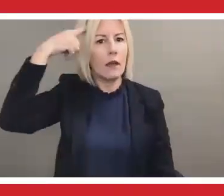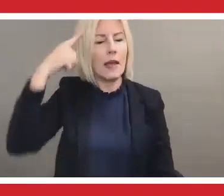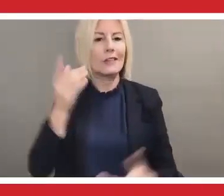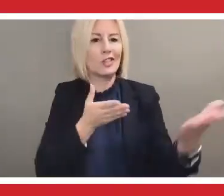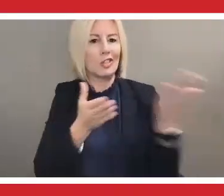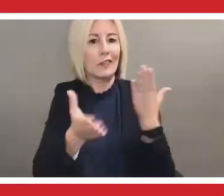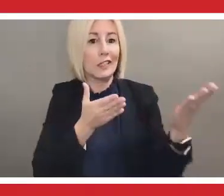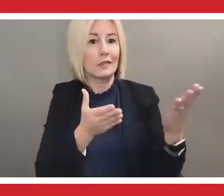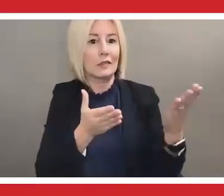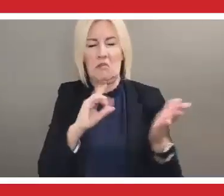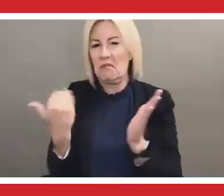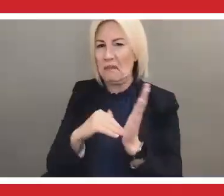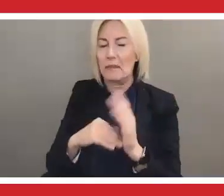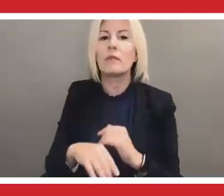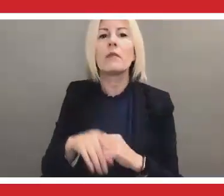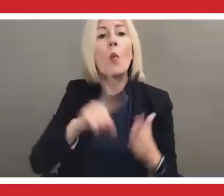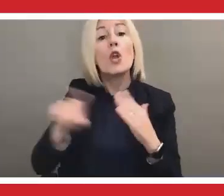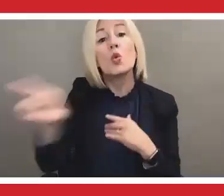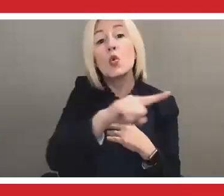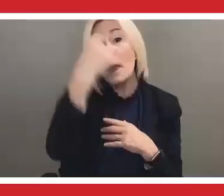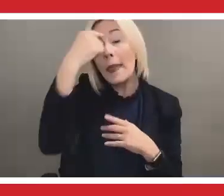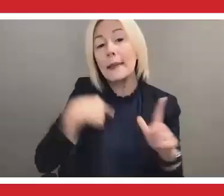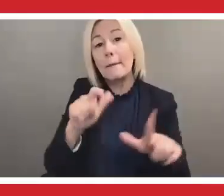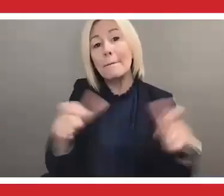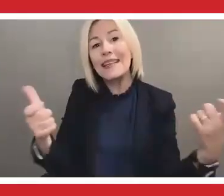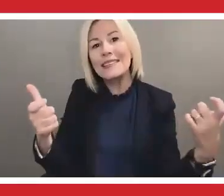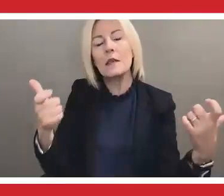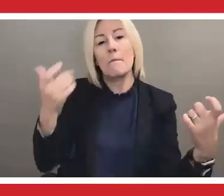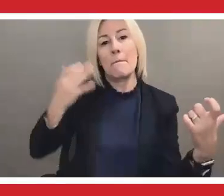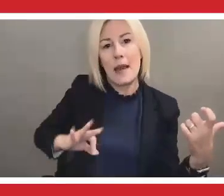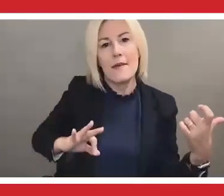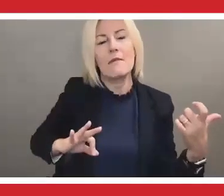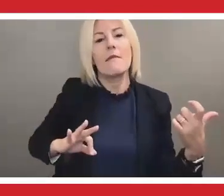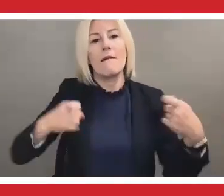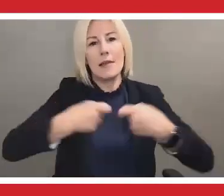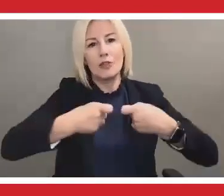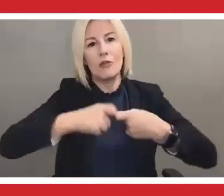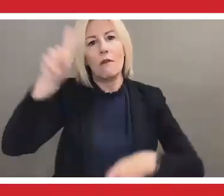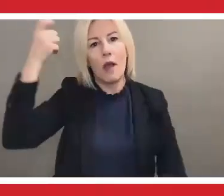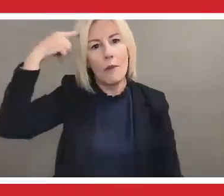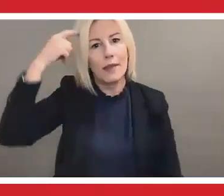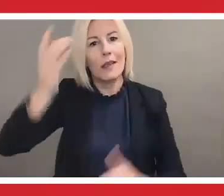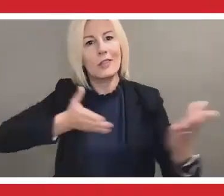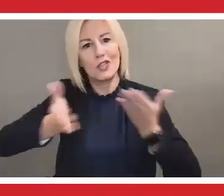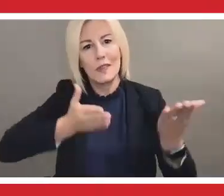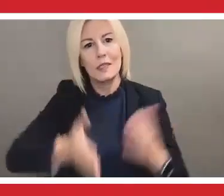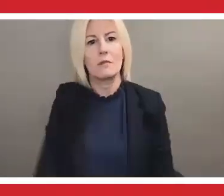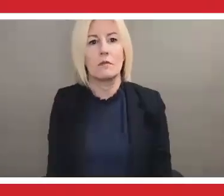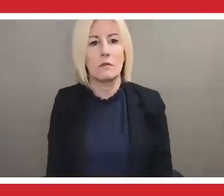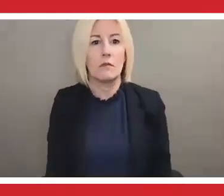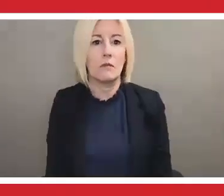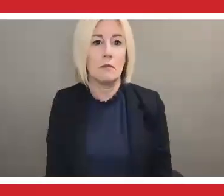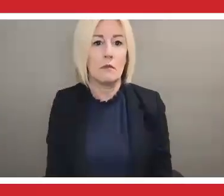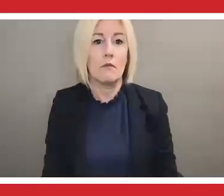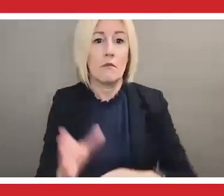repeat that. What do you think is the biggest benefit of digital government services? Is it